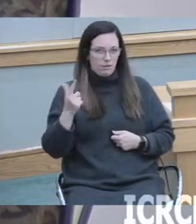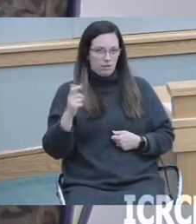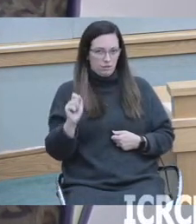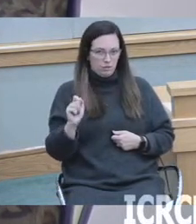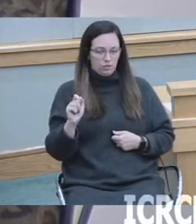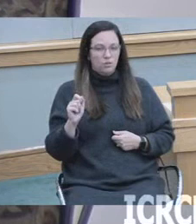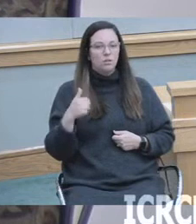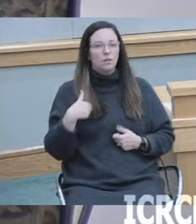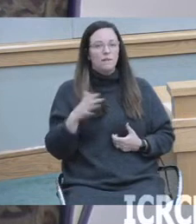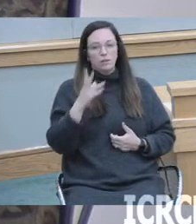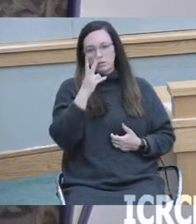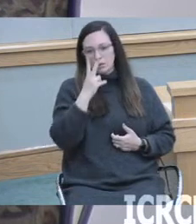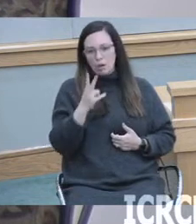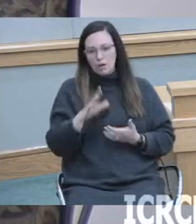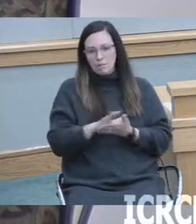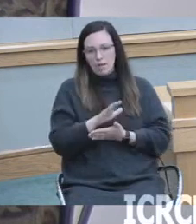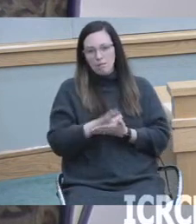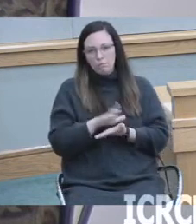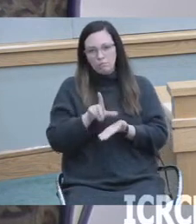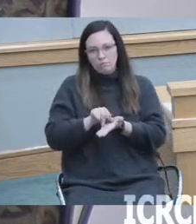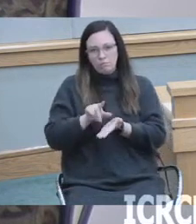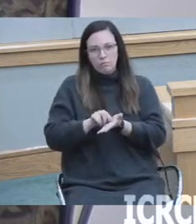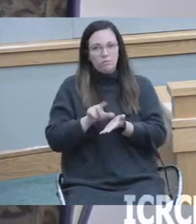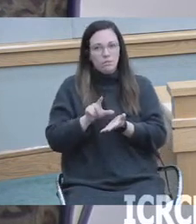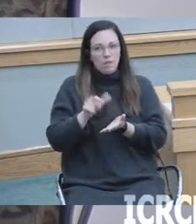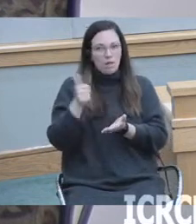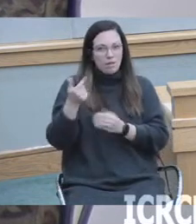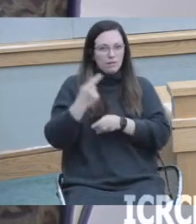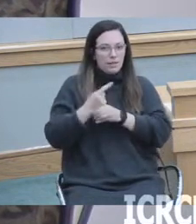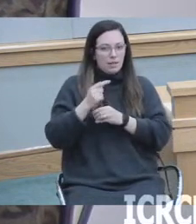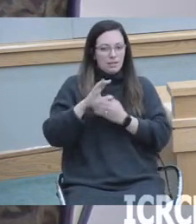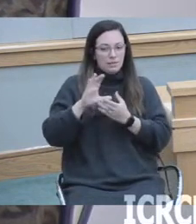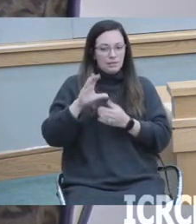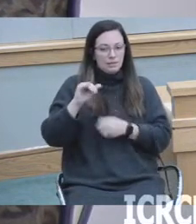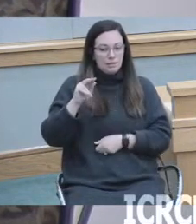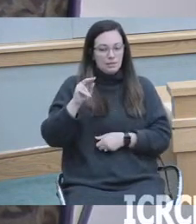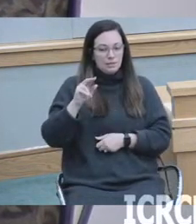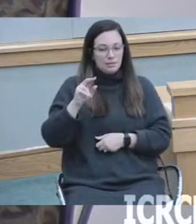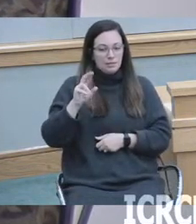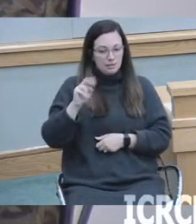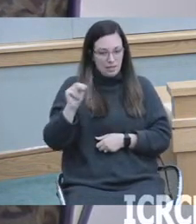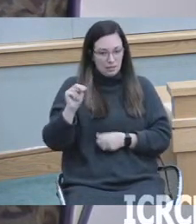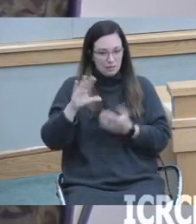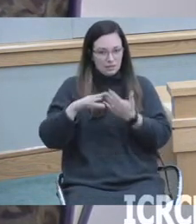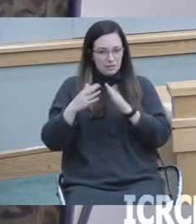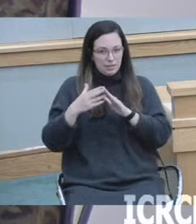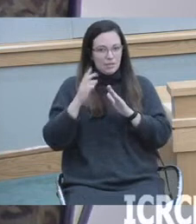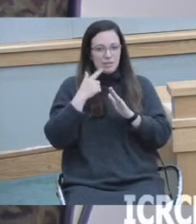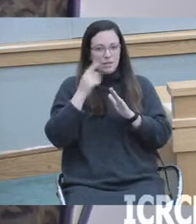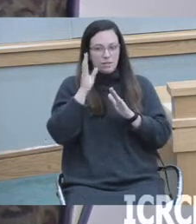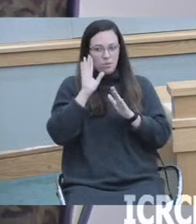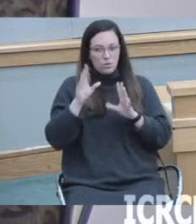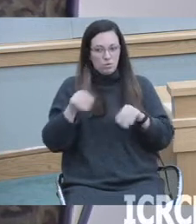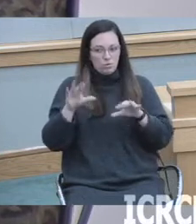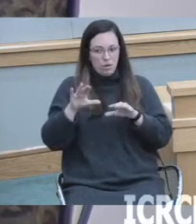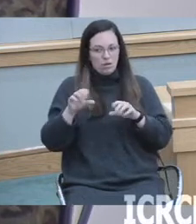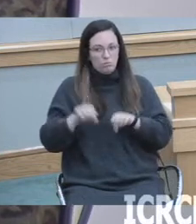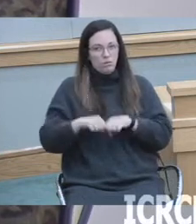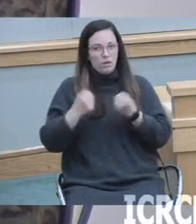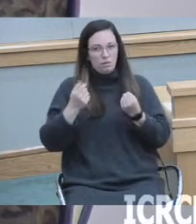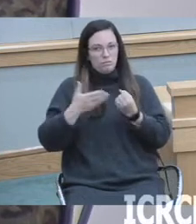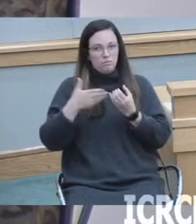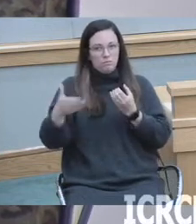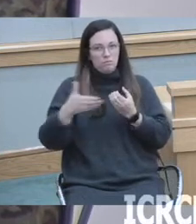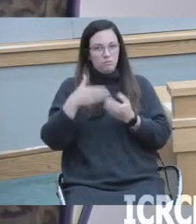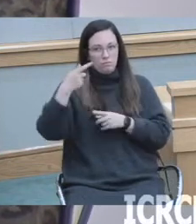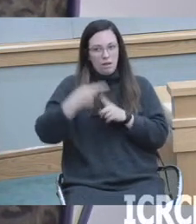I saw in the paper the other day where the city of Cincinnati said they were going to have a groundbreaking within a month or